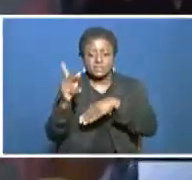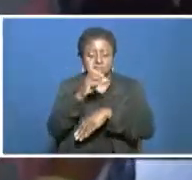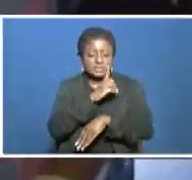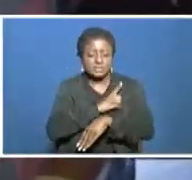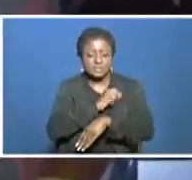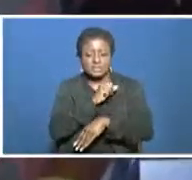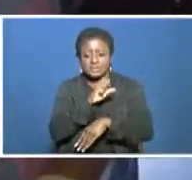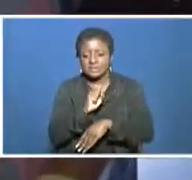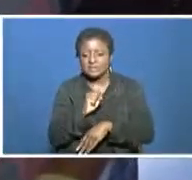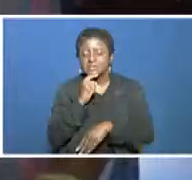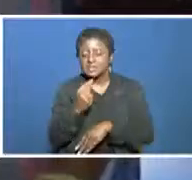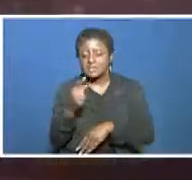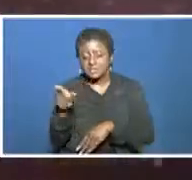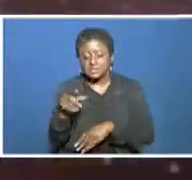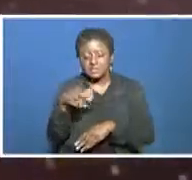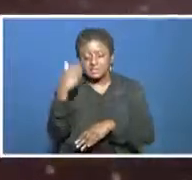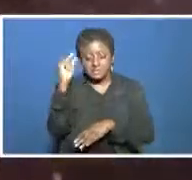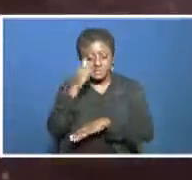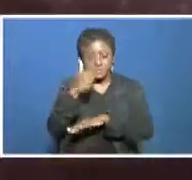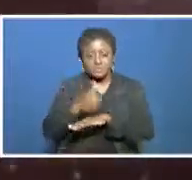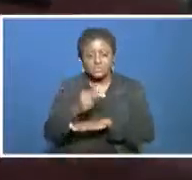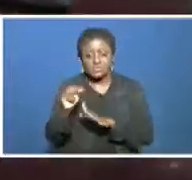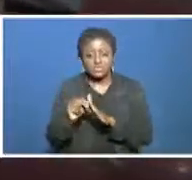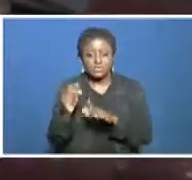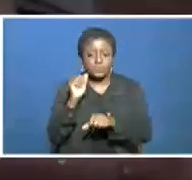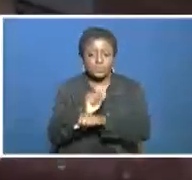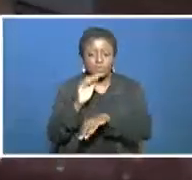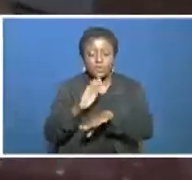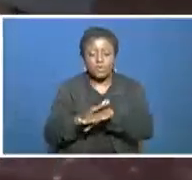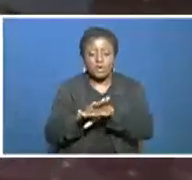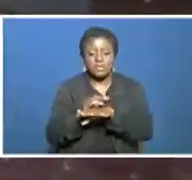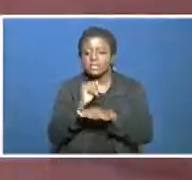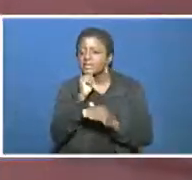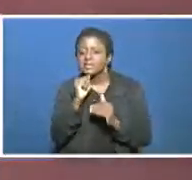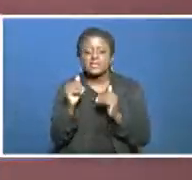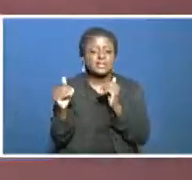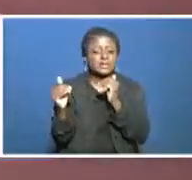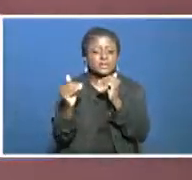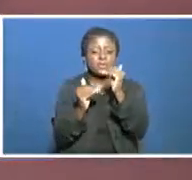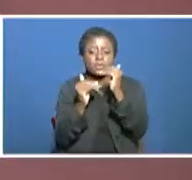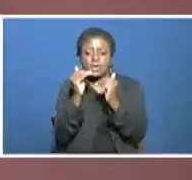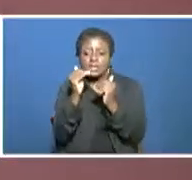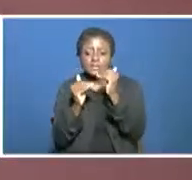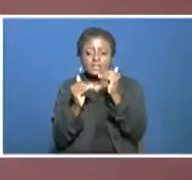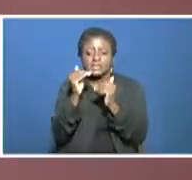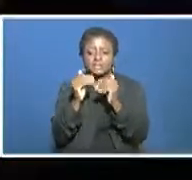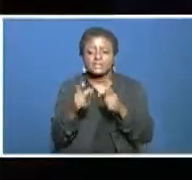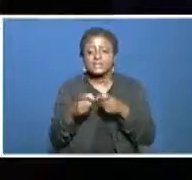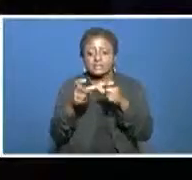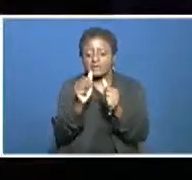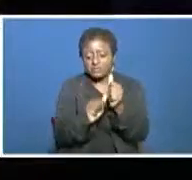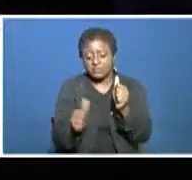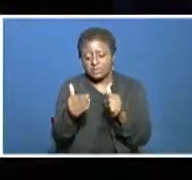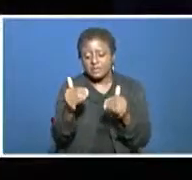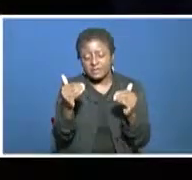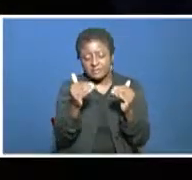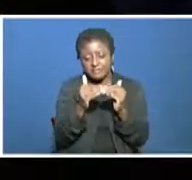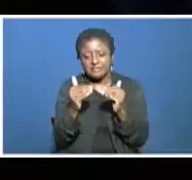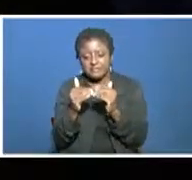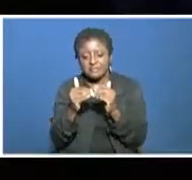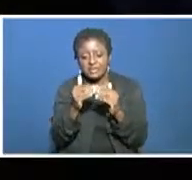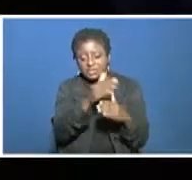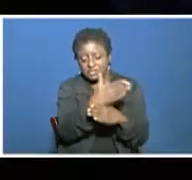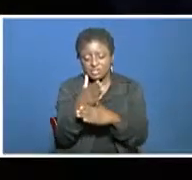the inequalities created by capitalism and give everyone a fair share of the economic pie. We will work to